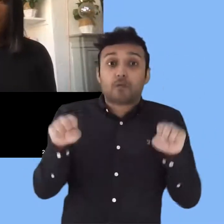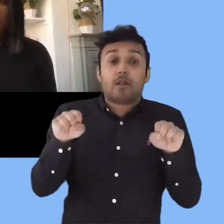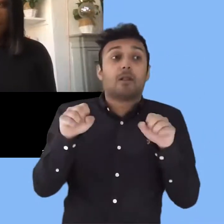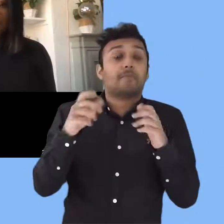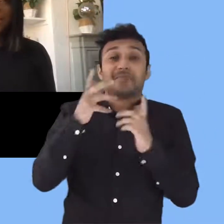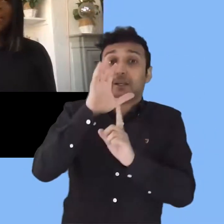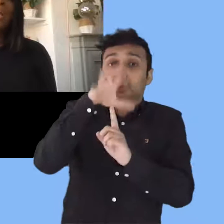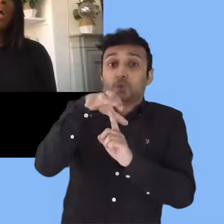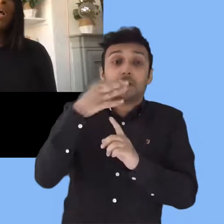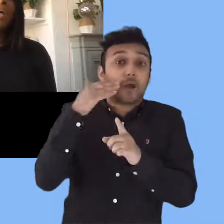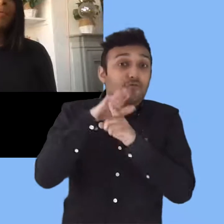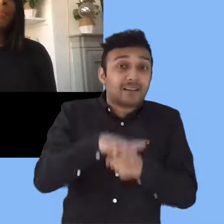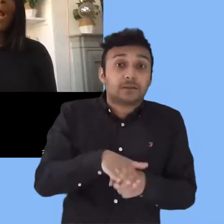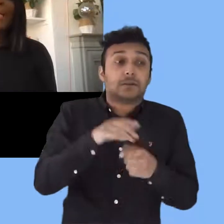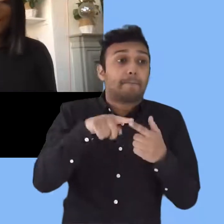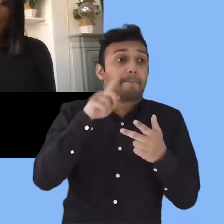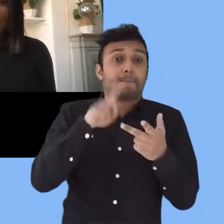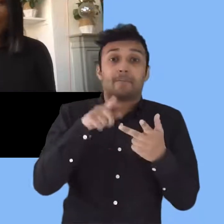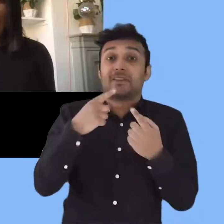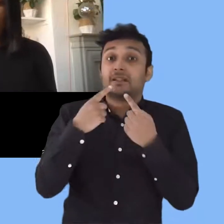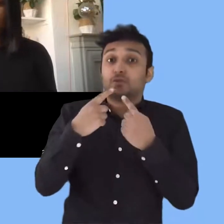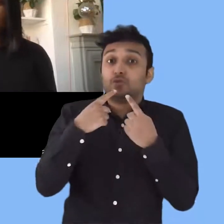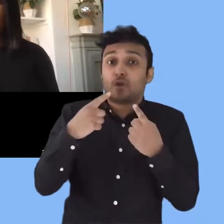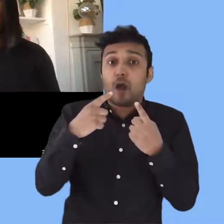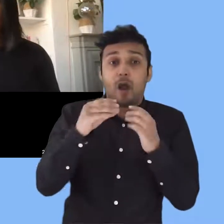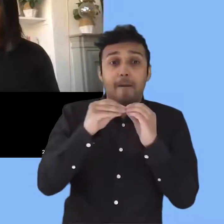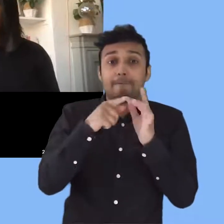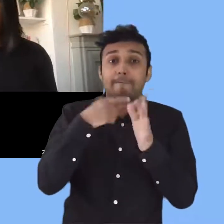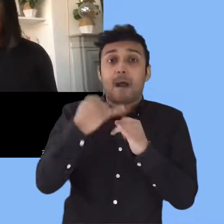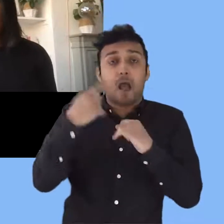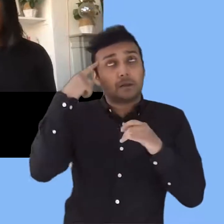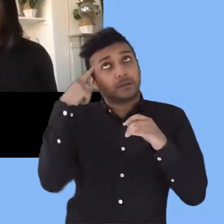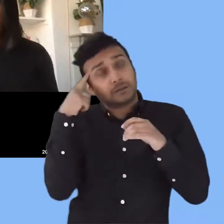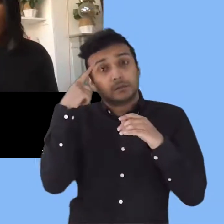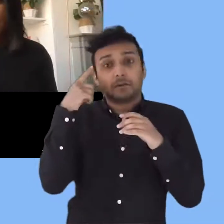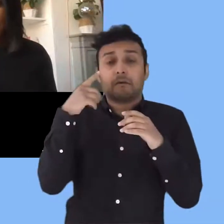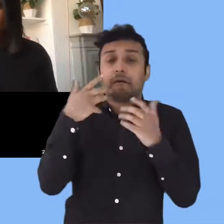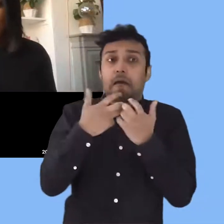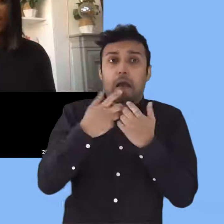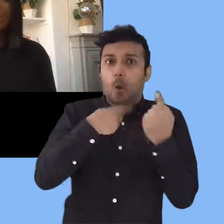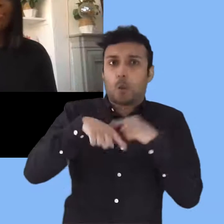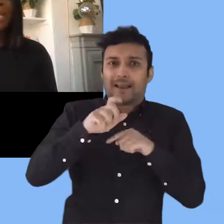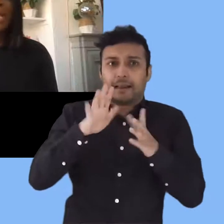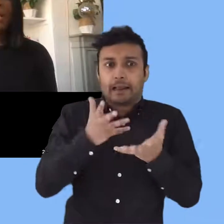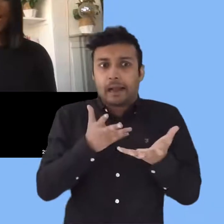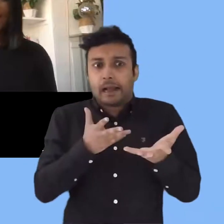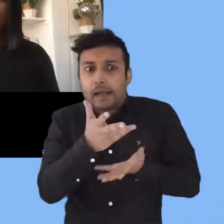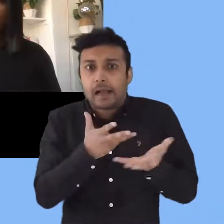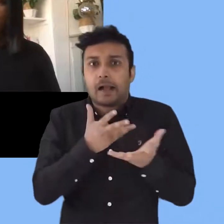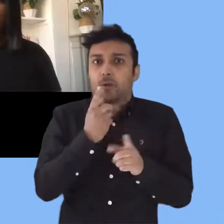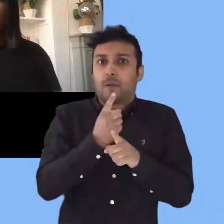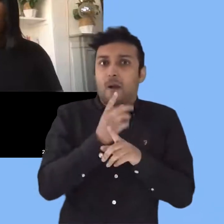teacher bias, practitioners' engagement with conversations around race, anti-racism,